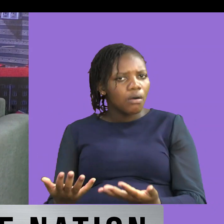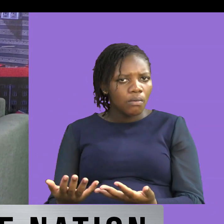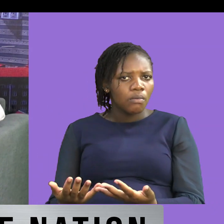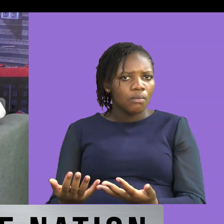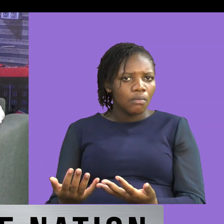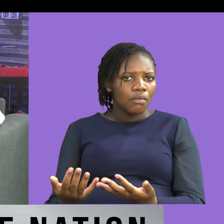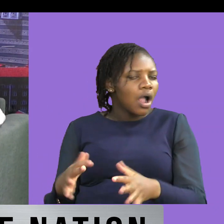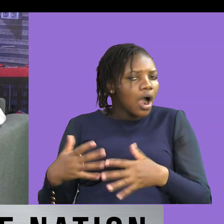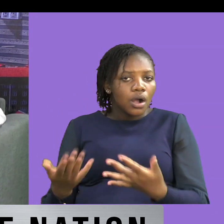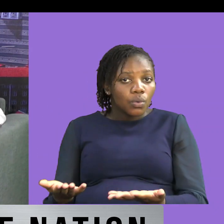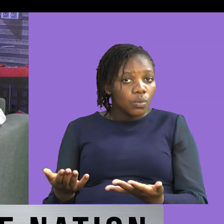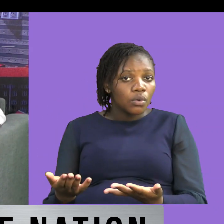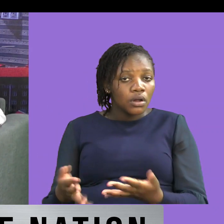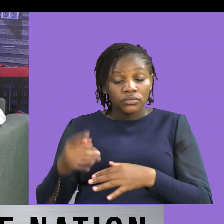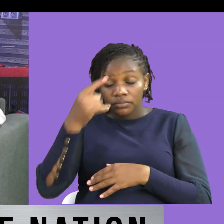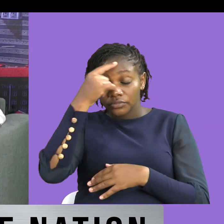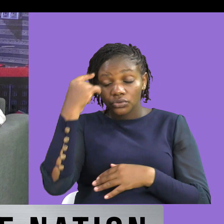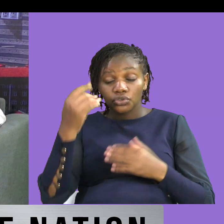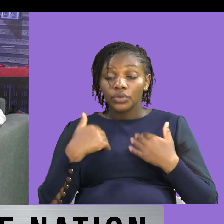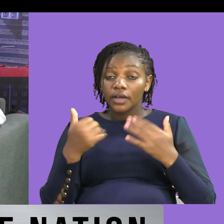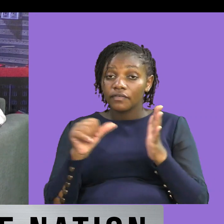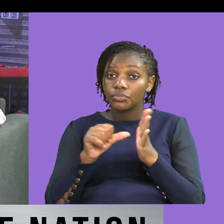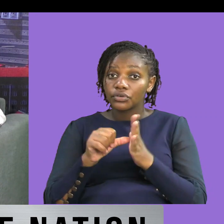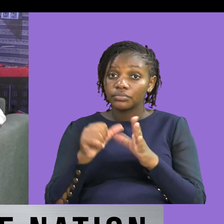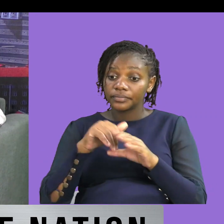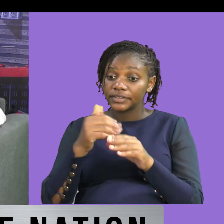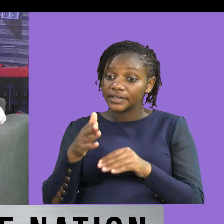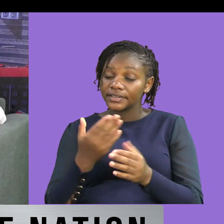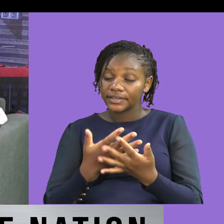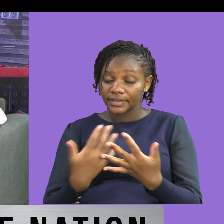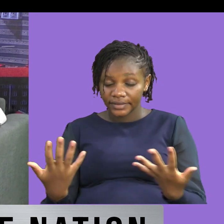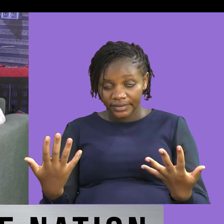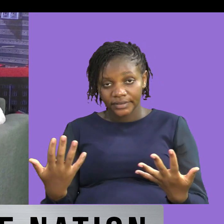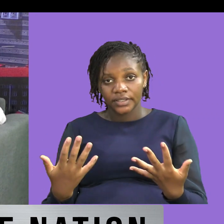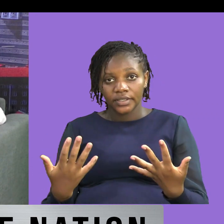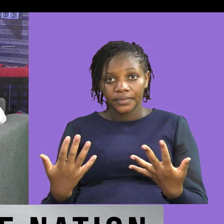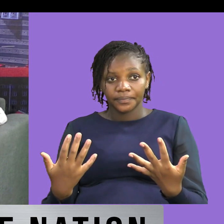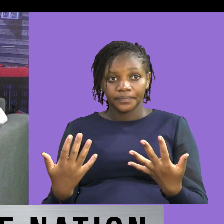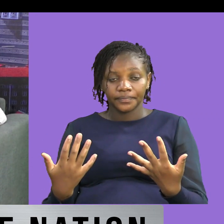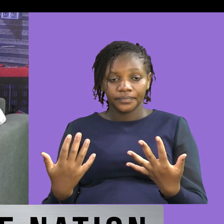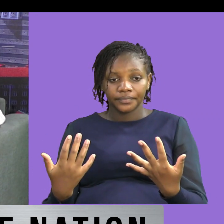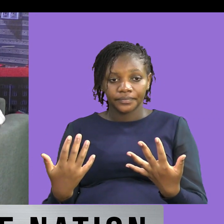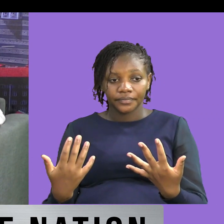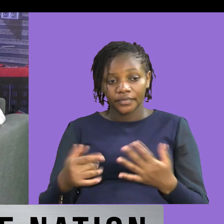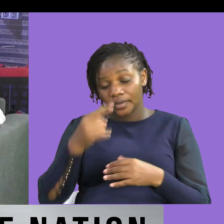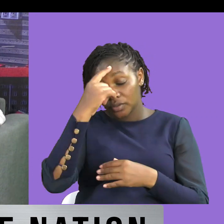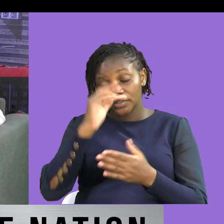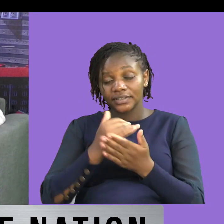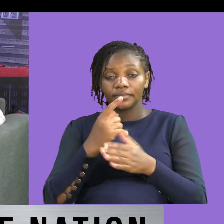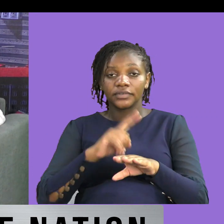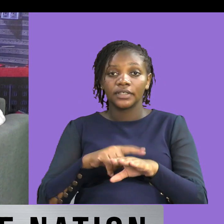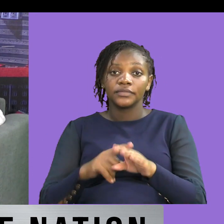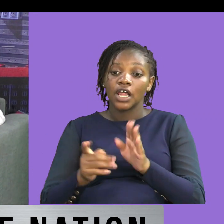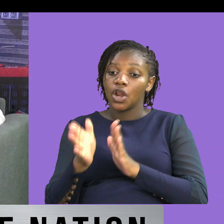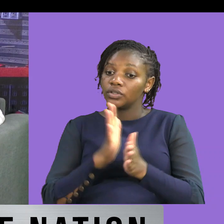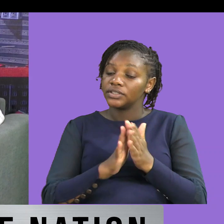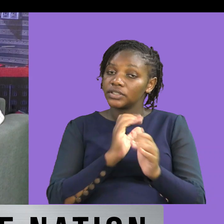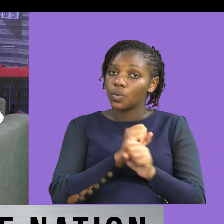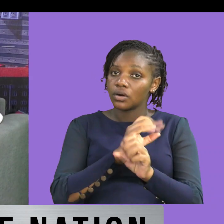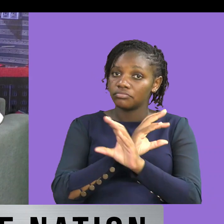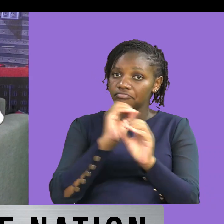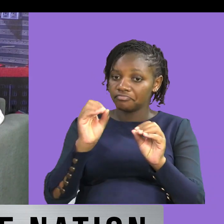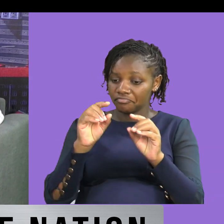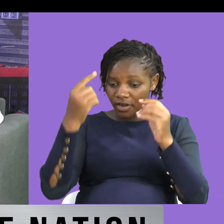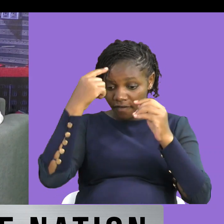party elections, because there is a problem in these things. There is a way that logistics and what have you are not working. So for me, I think that the